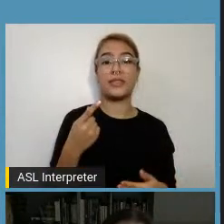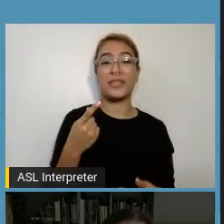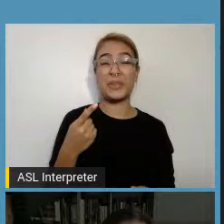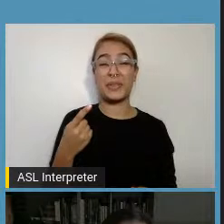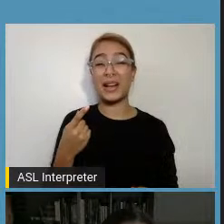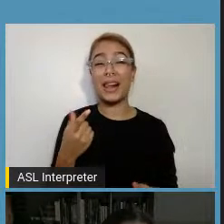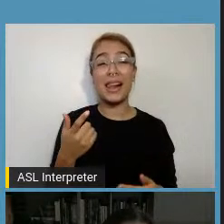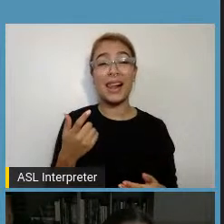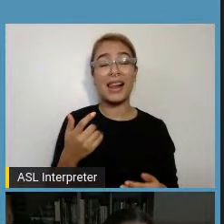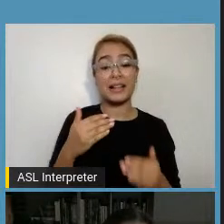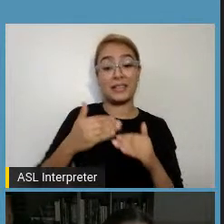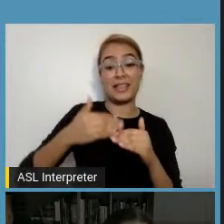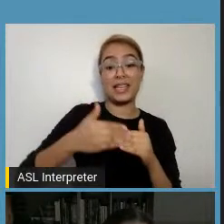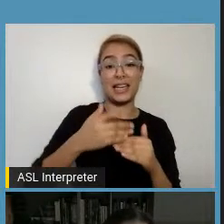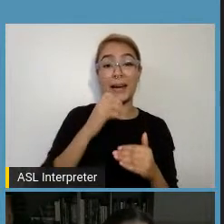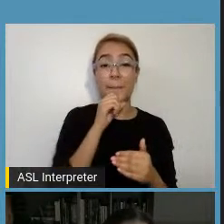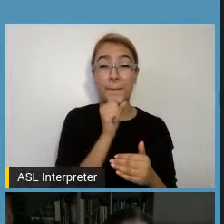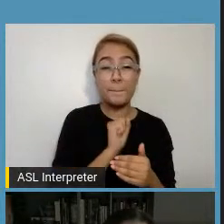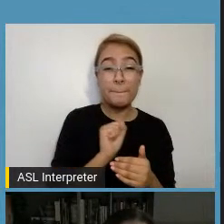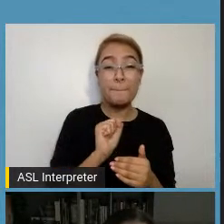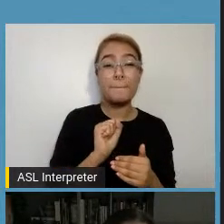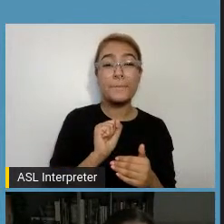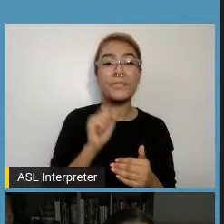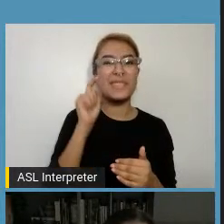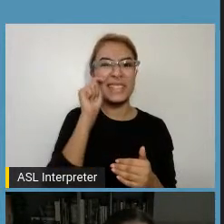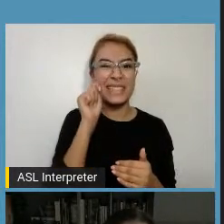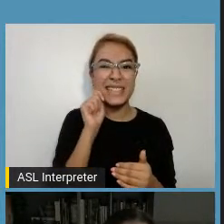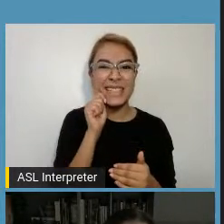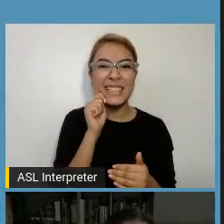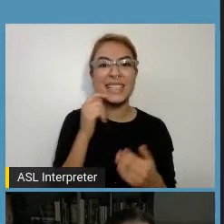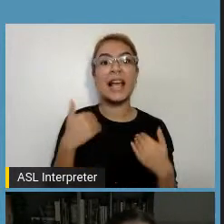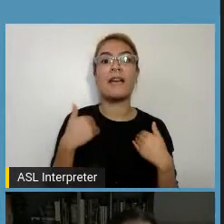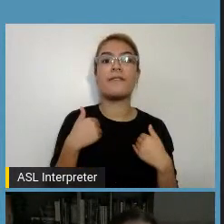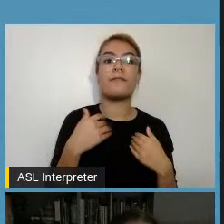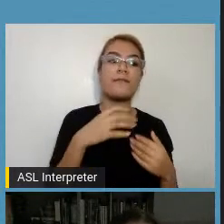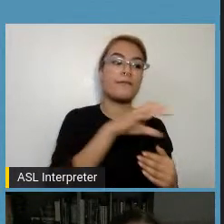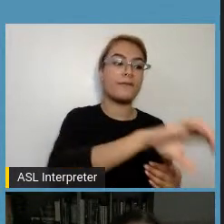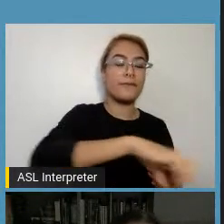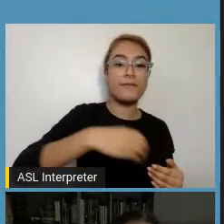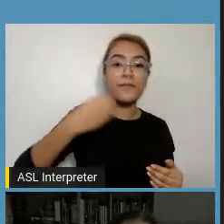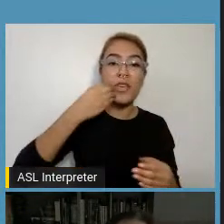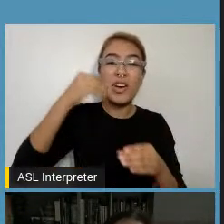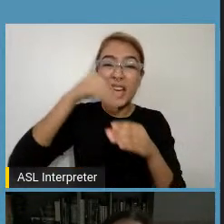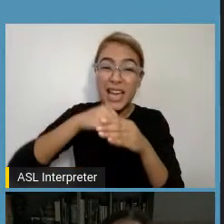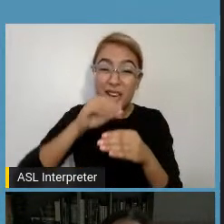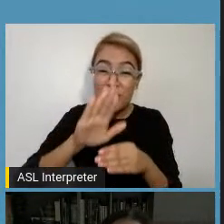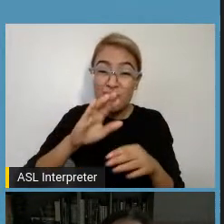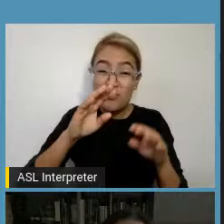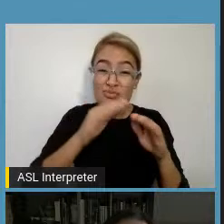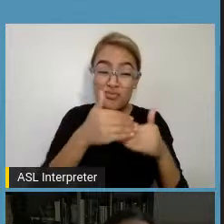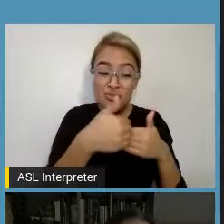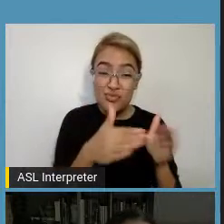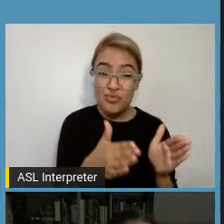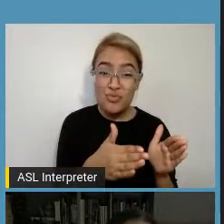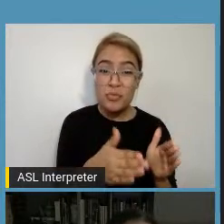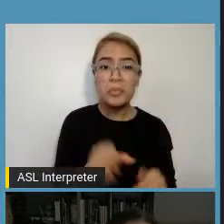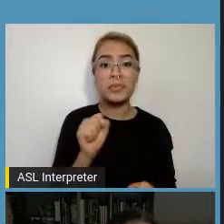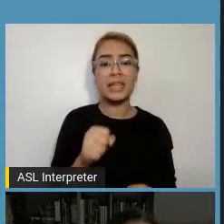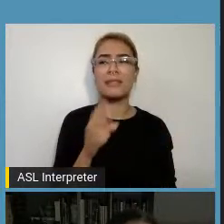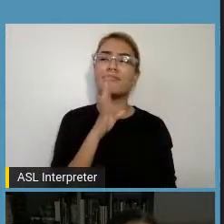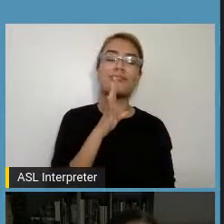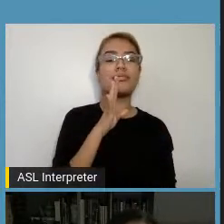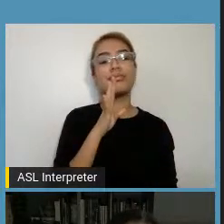they had their own phone in their room. Like that communication, ability to communicate. You still only had one line, but you could talk from your own